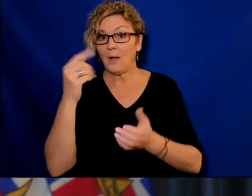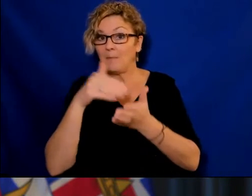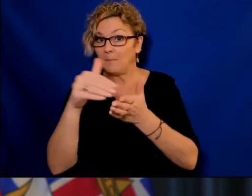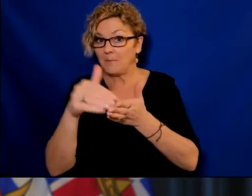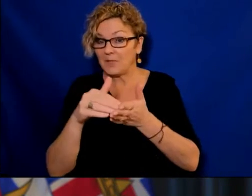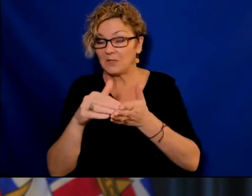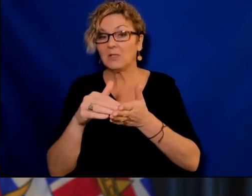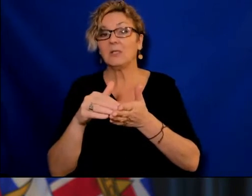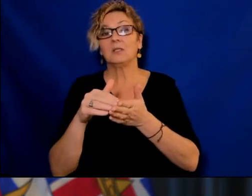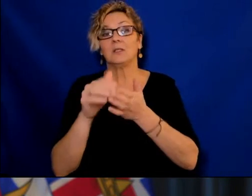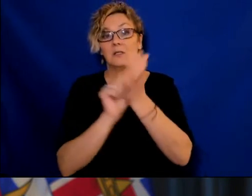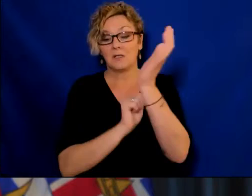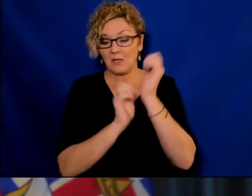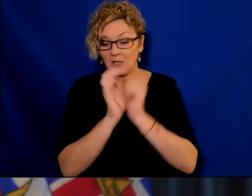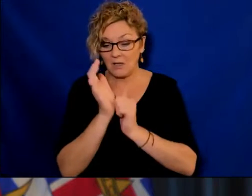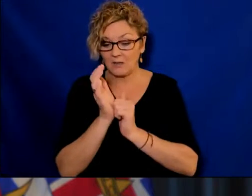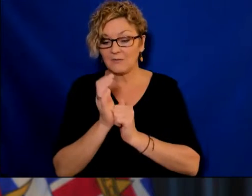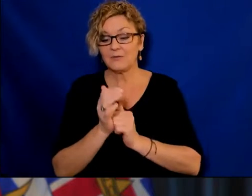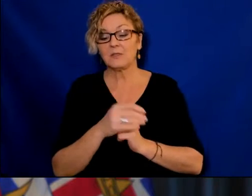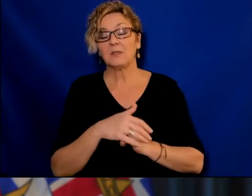1,164,800 pairs of gloves, and